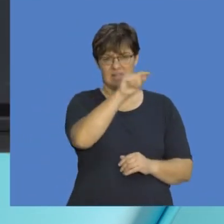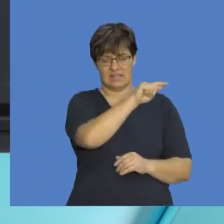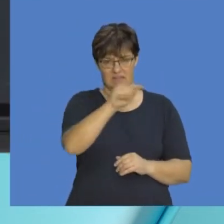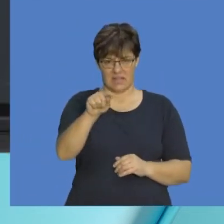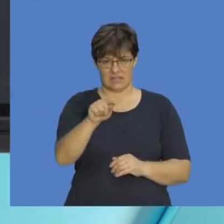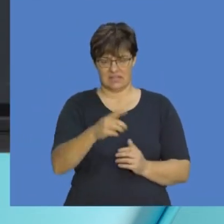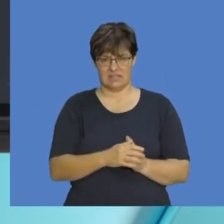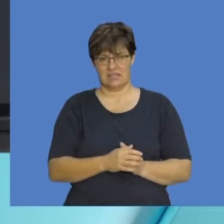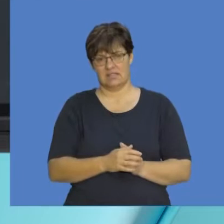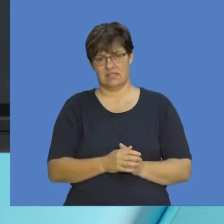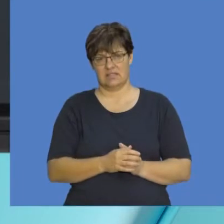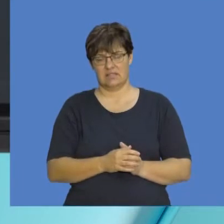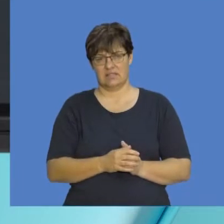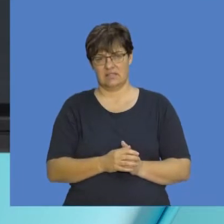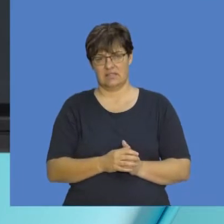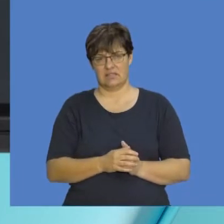divided by